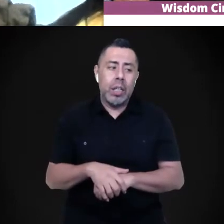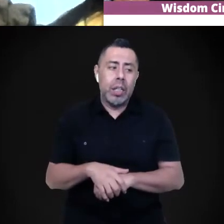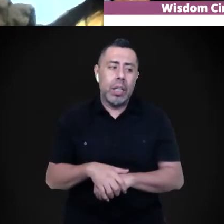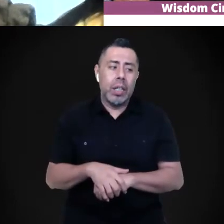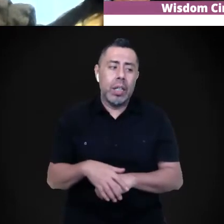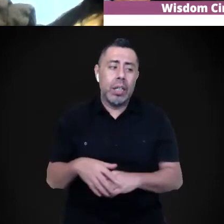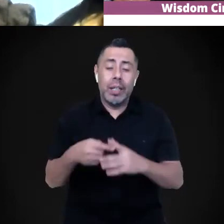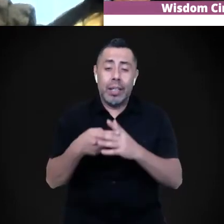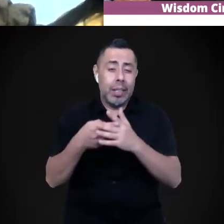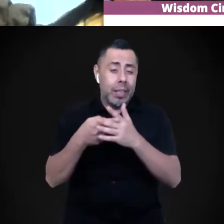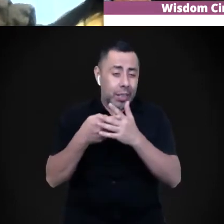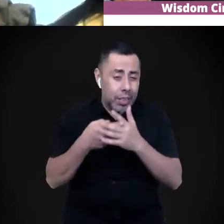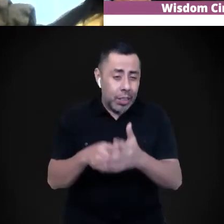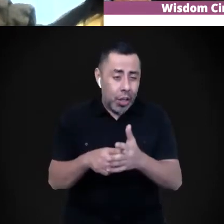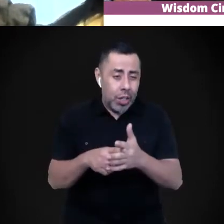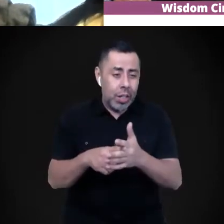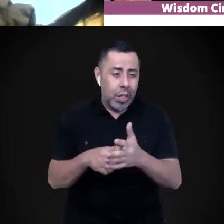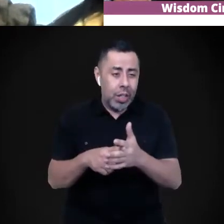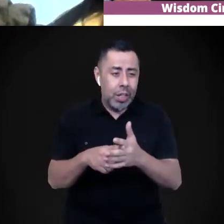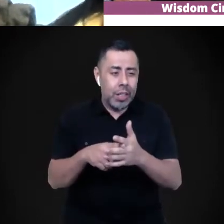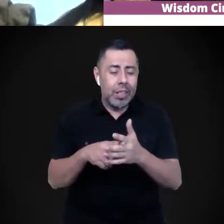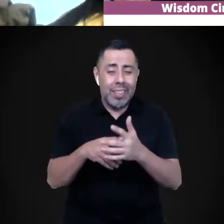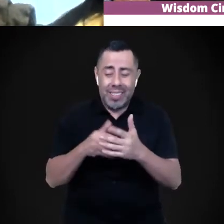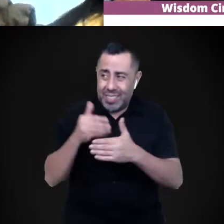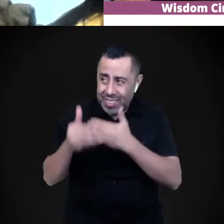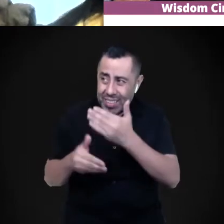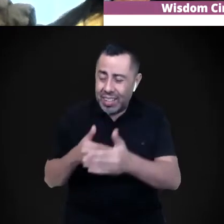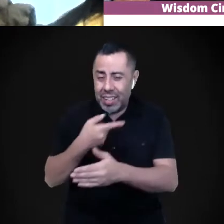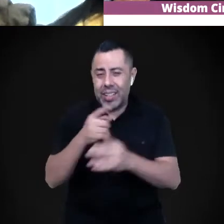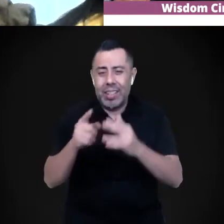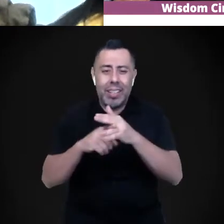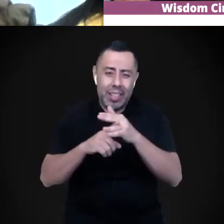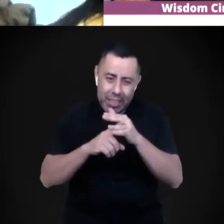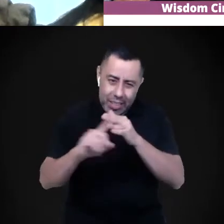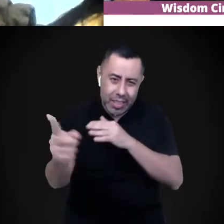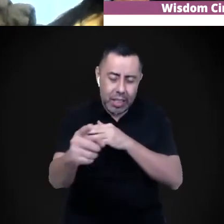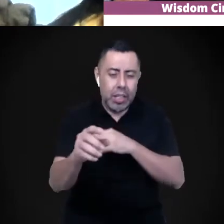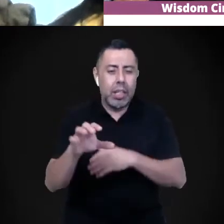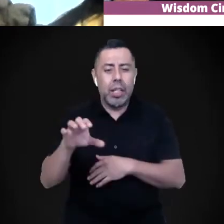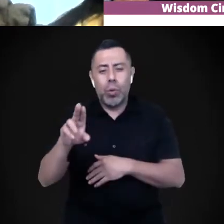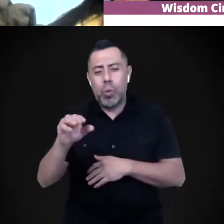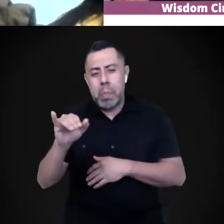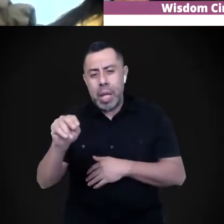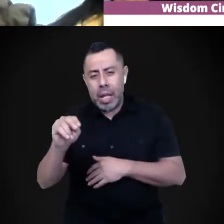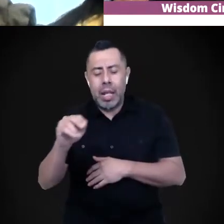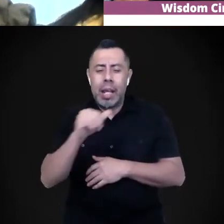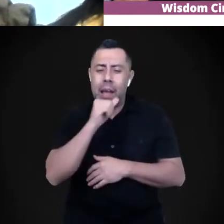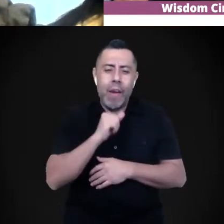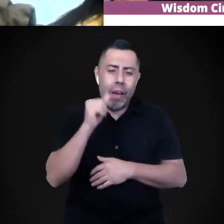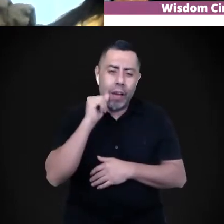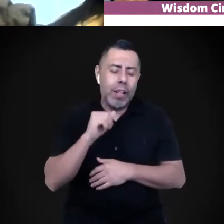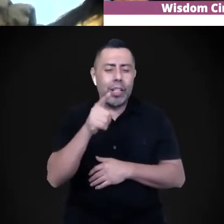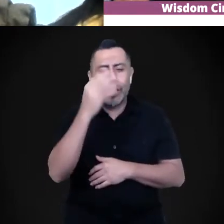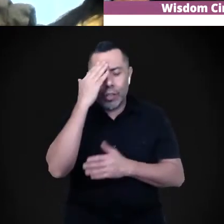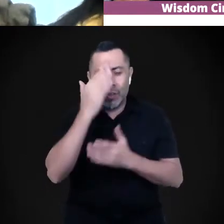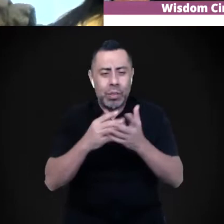a couple of days later, she ran away to Kingman, Arizona, where she knew some family, some young ladies that she went to school